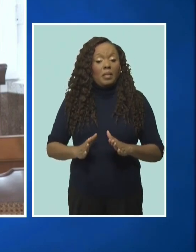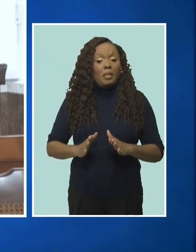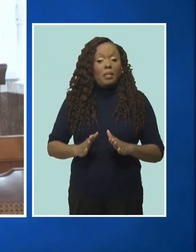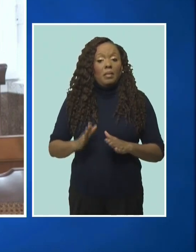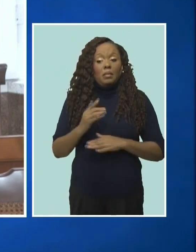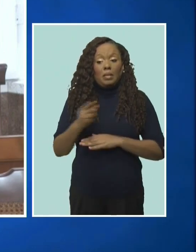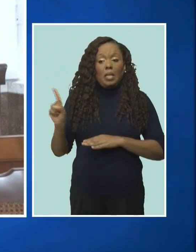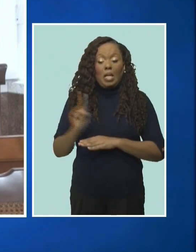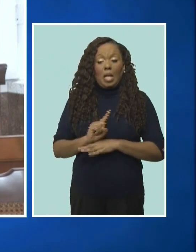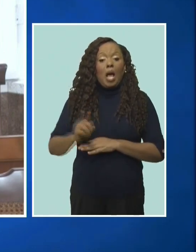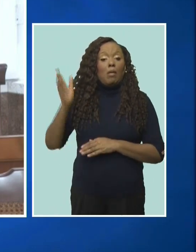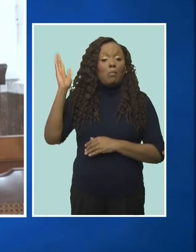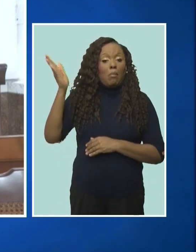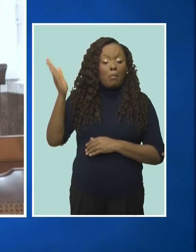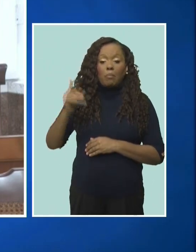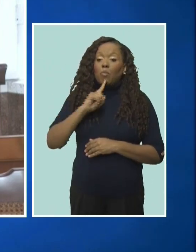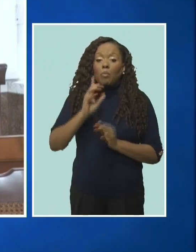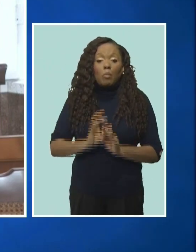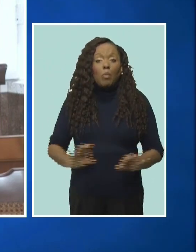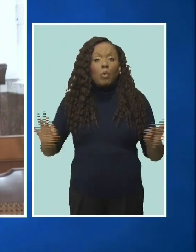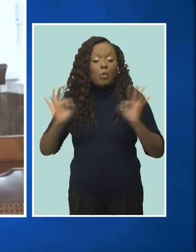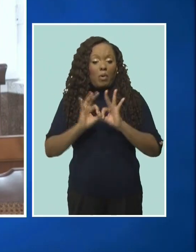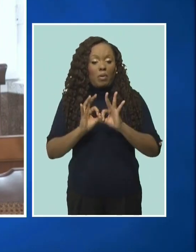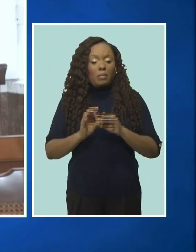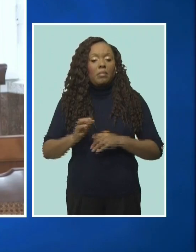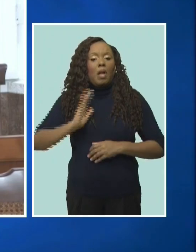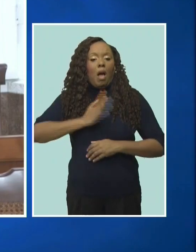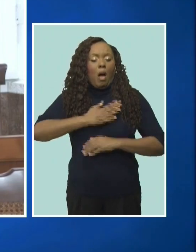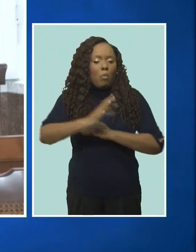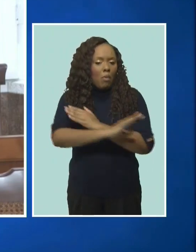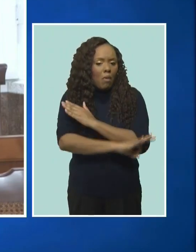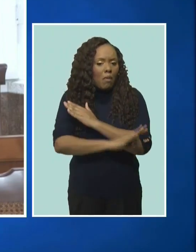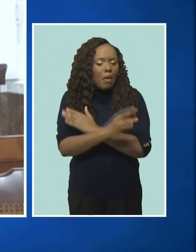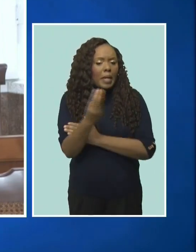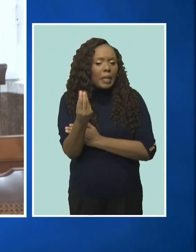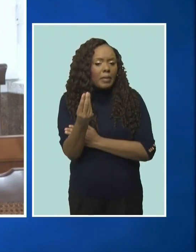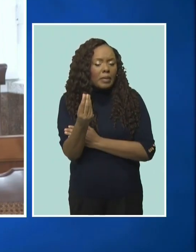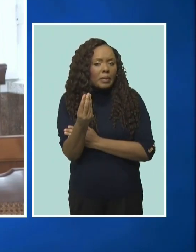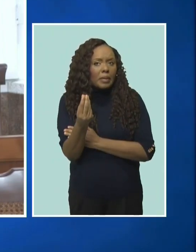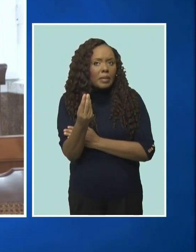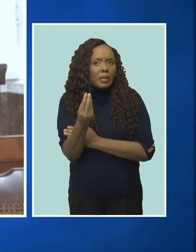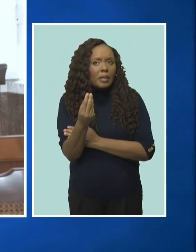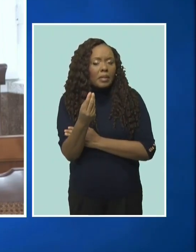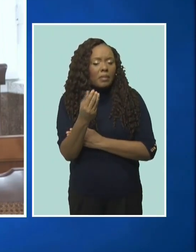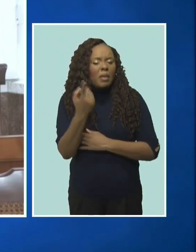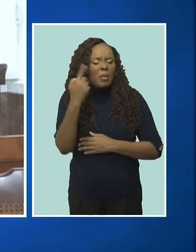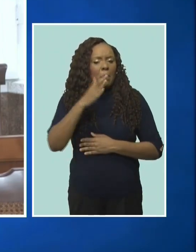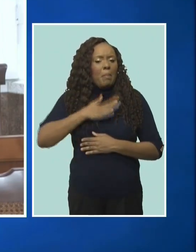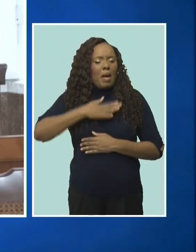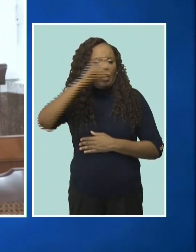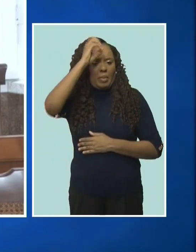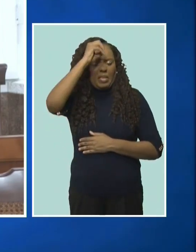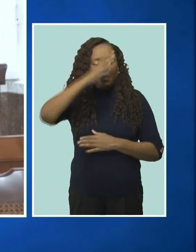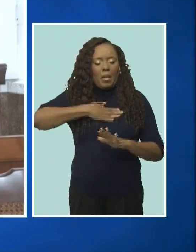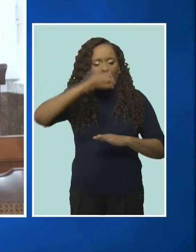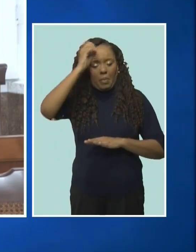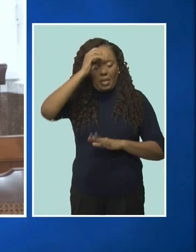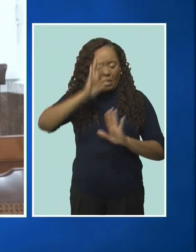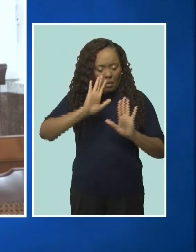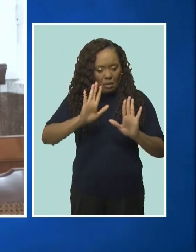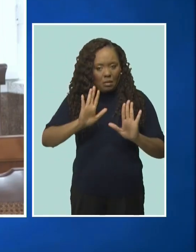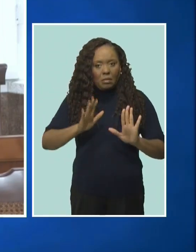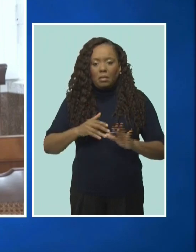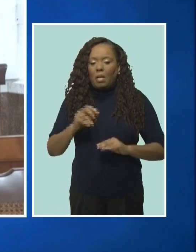The need for foreign currency is really driven, in my mind, sir, and this is without any economic basis